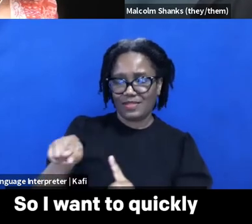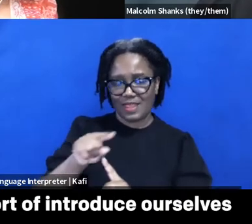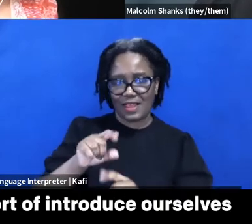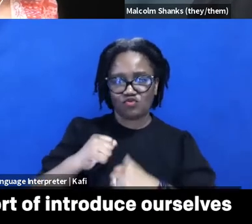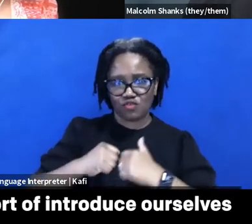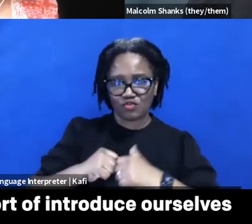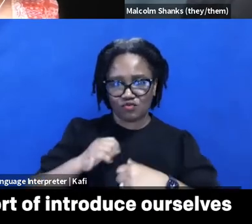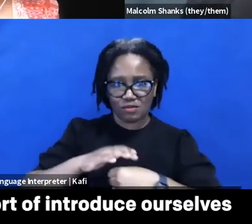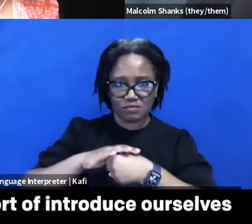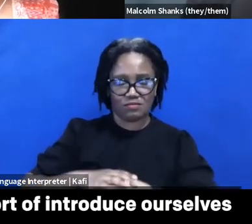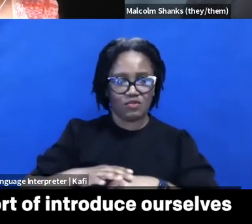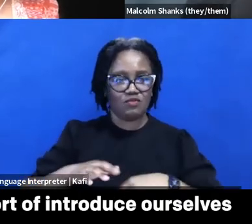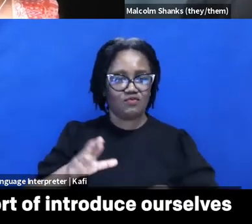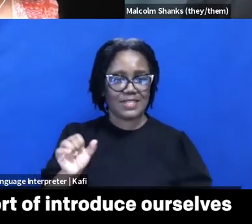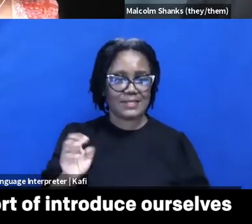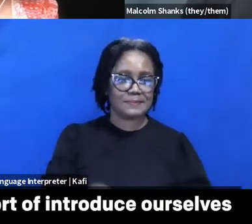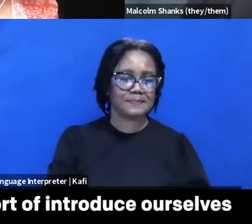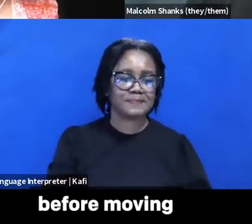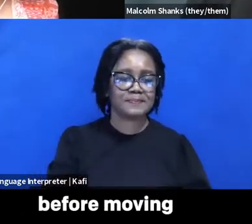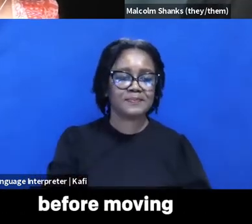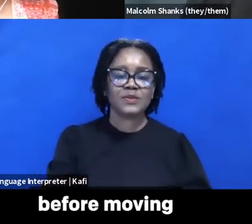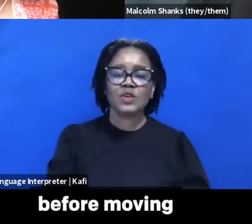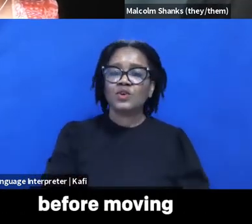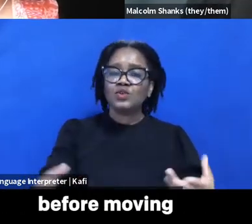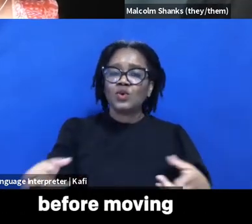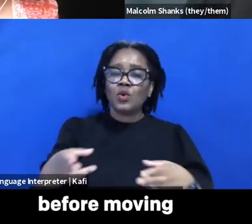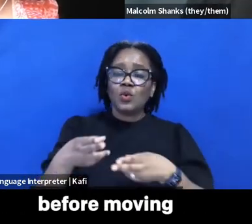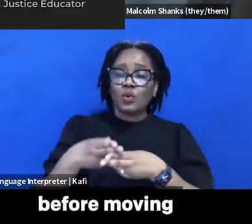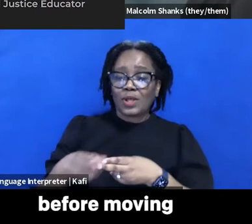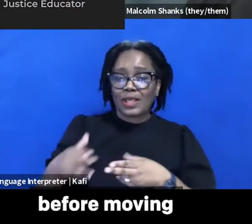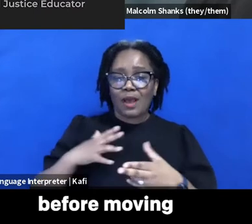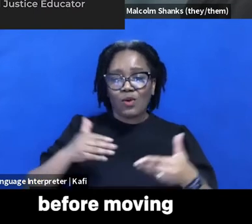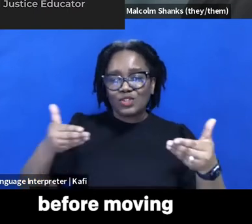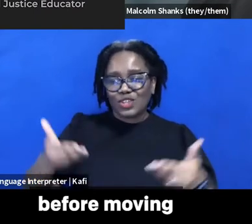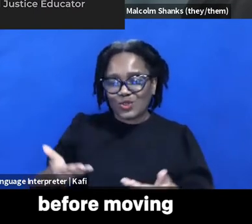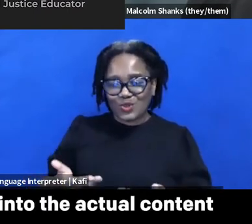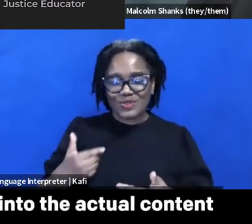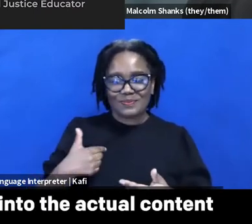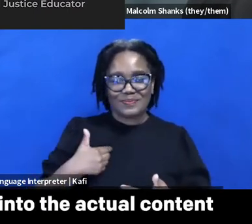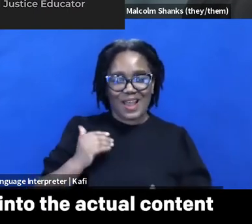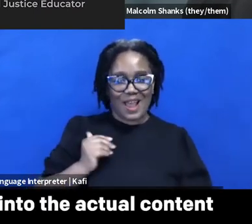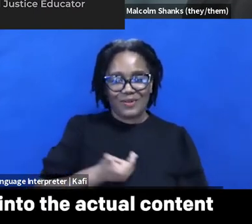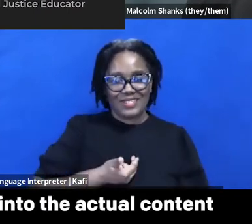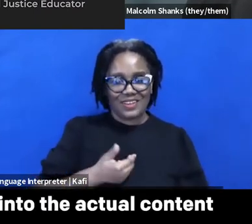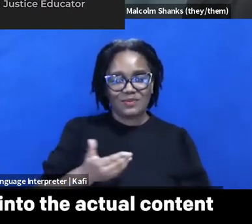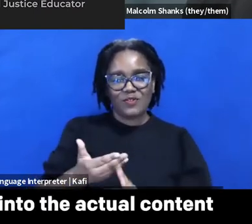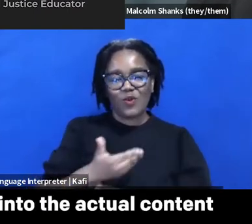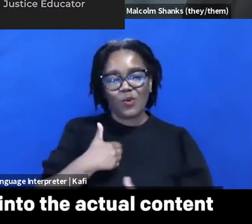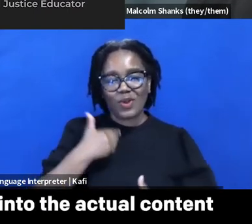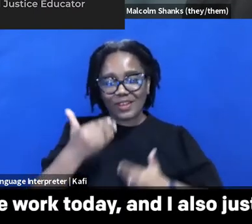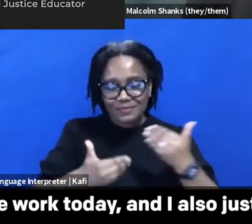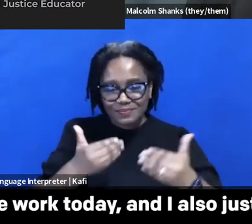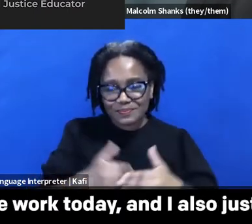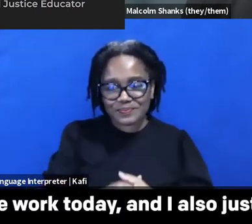So I want to quickly sort of introduce ourselves before moving